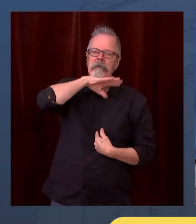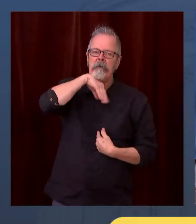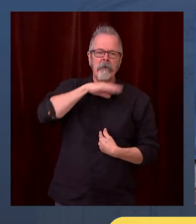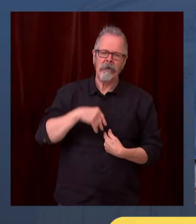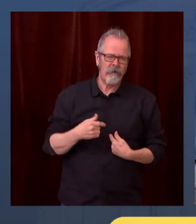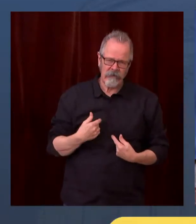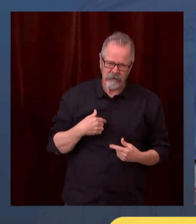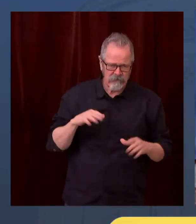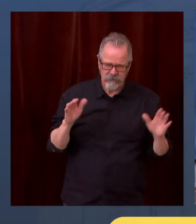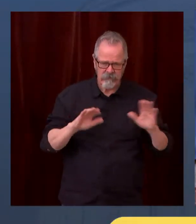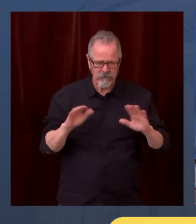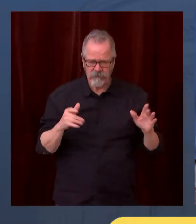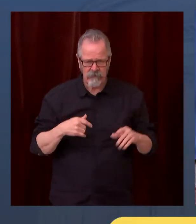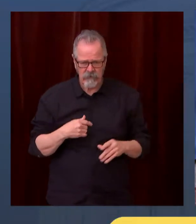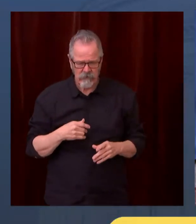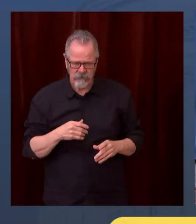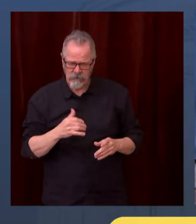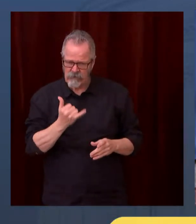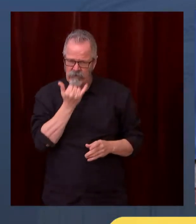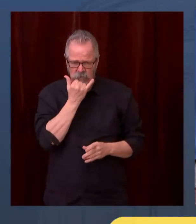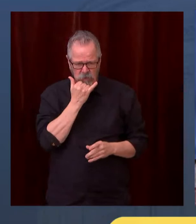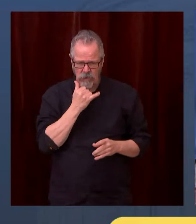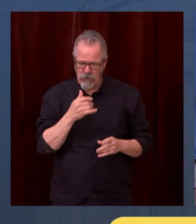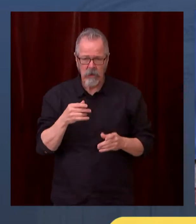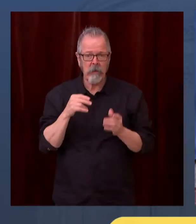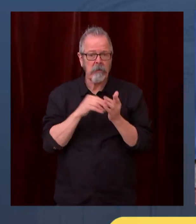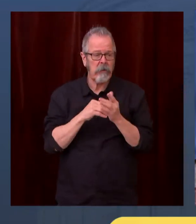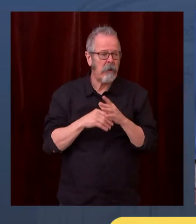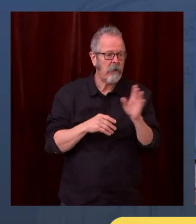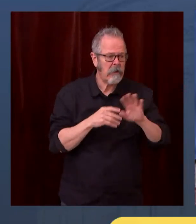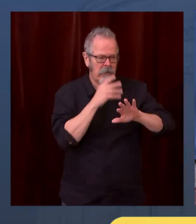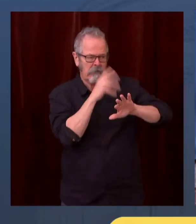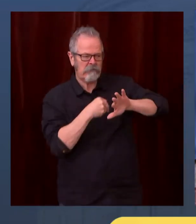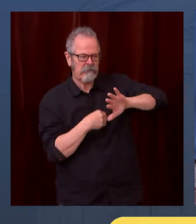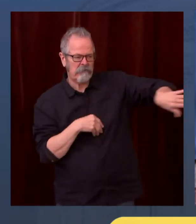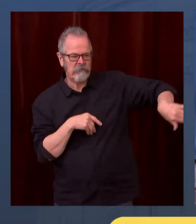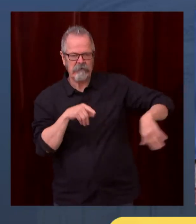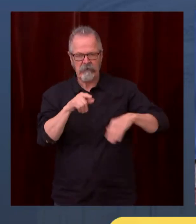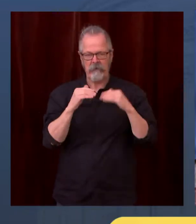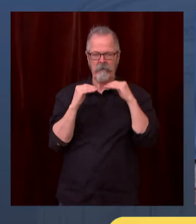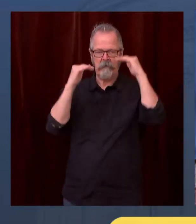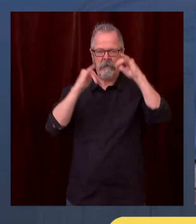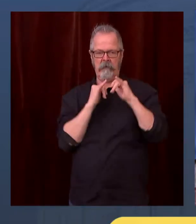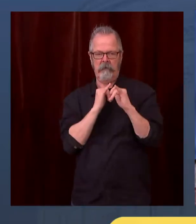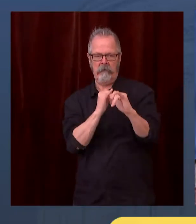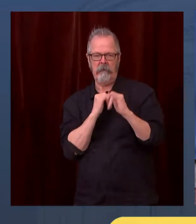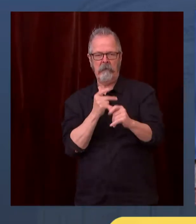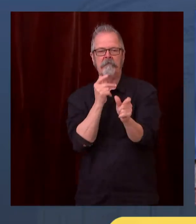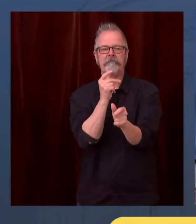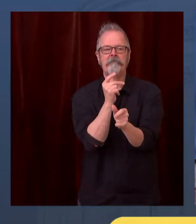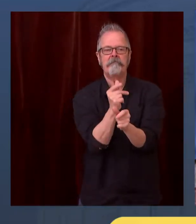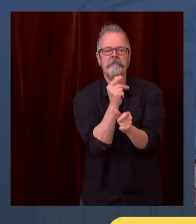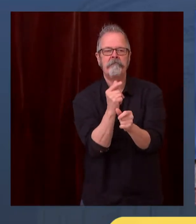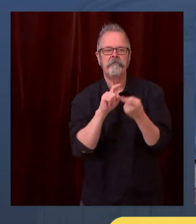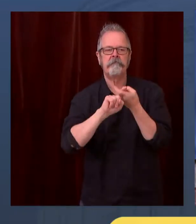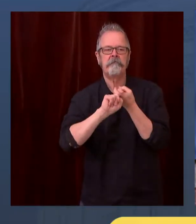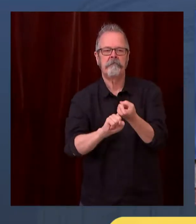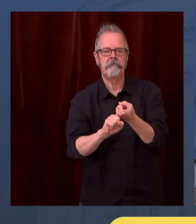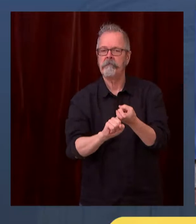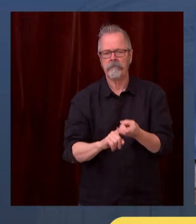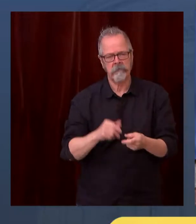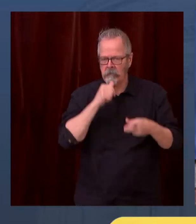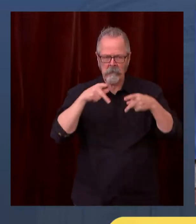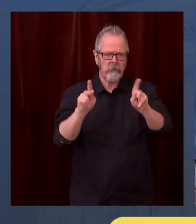reasons. We have spoken loud and clear on this. It will not be tolerated. We believe that hospitals are no